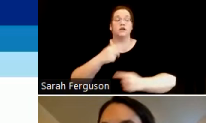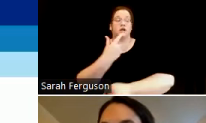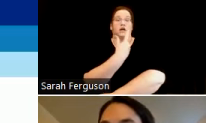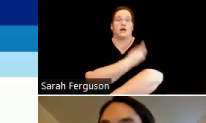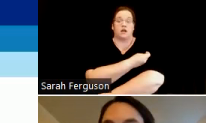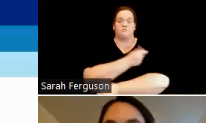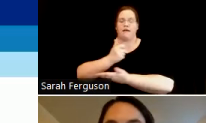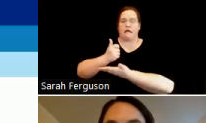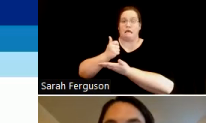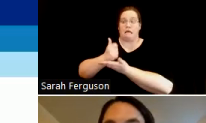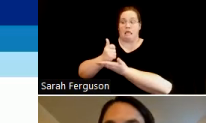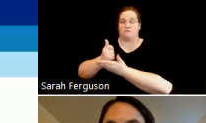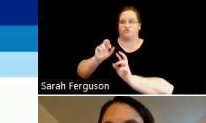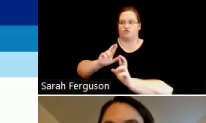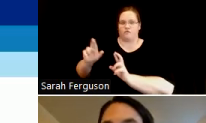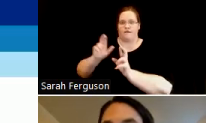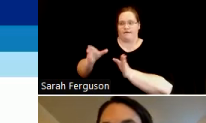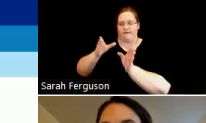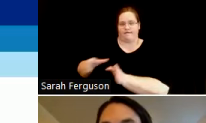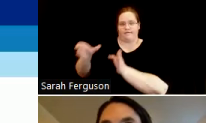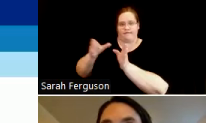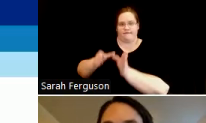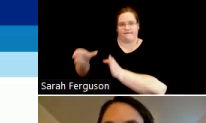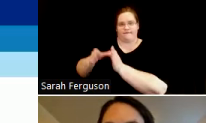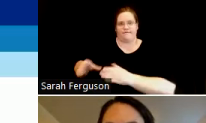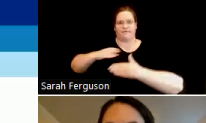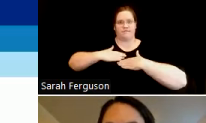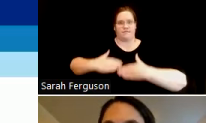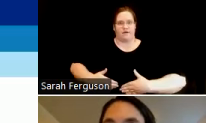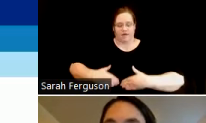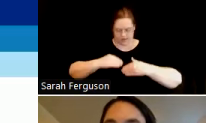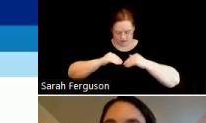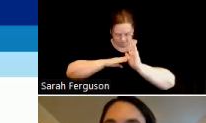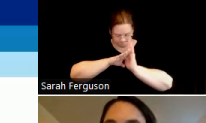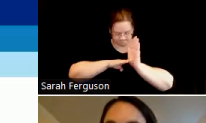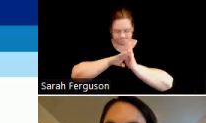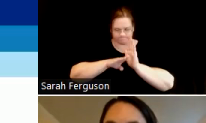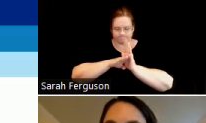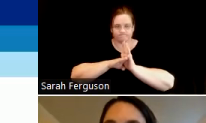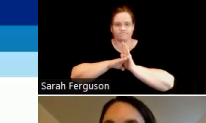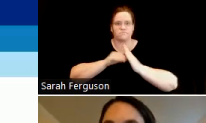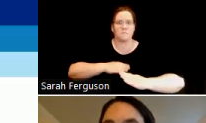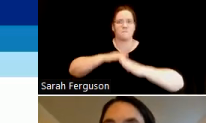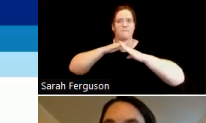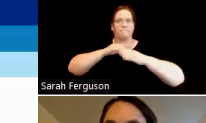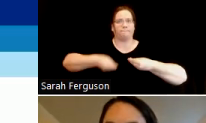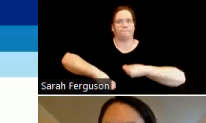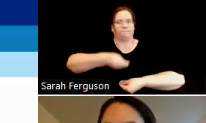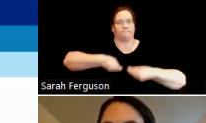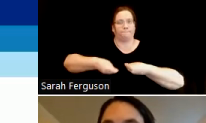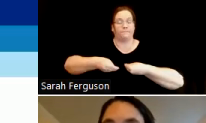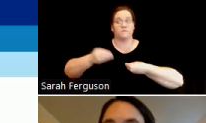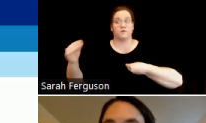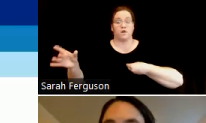immune system to make special proteins called antibodies to fight the virus, so that when that SARS-CoV-2 enters